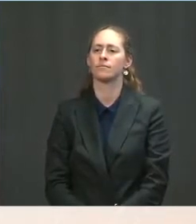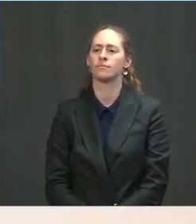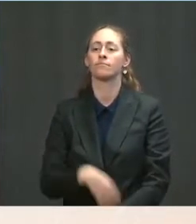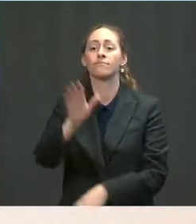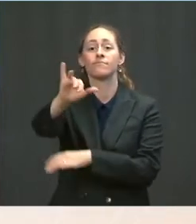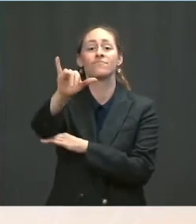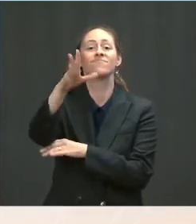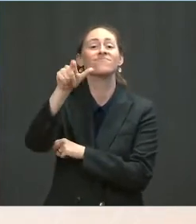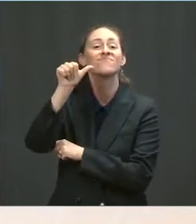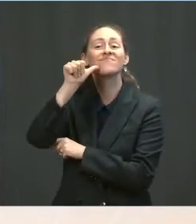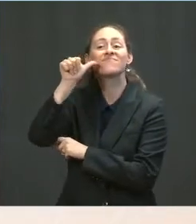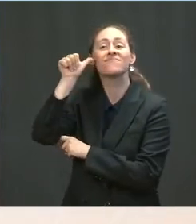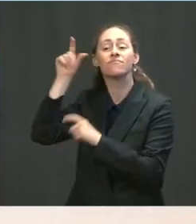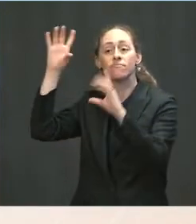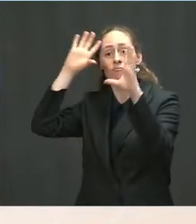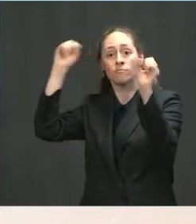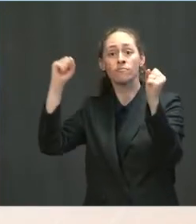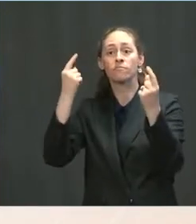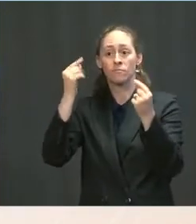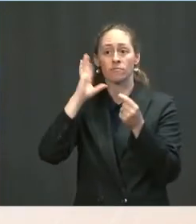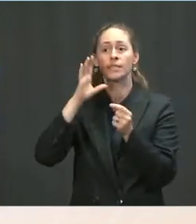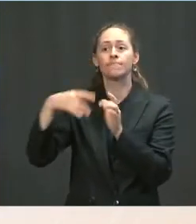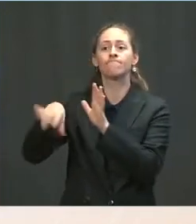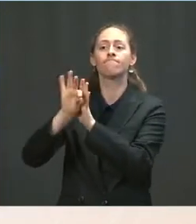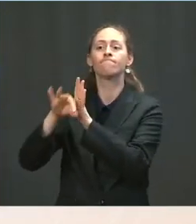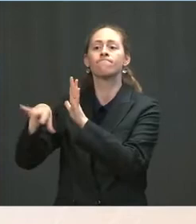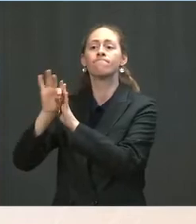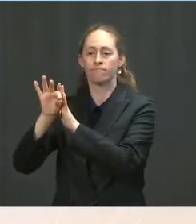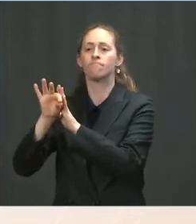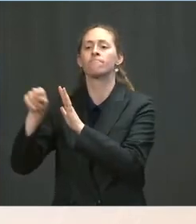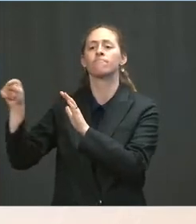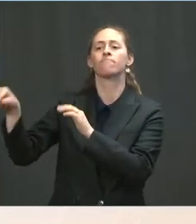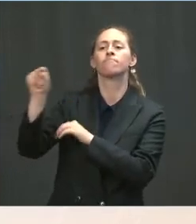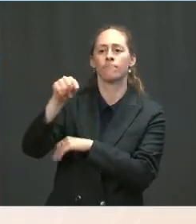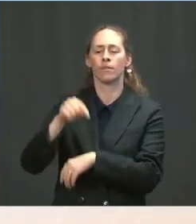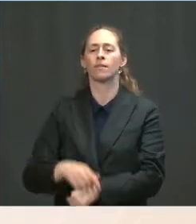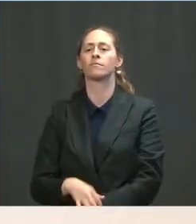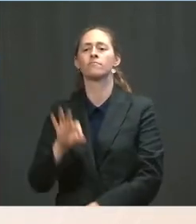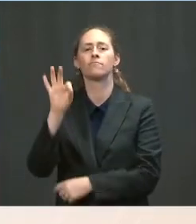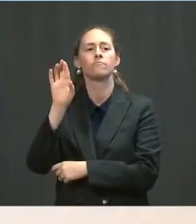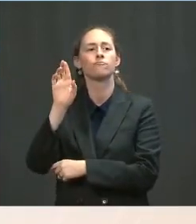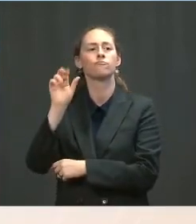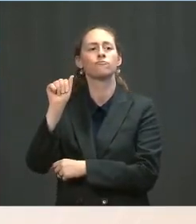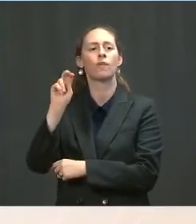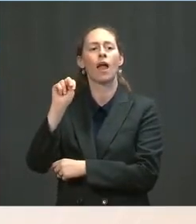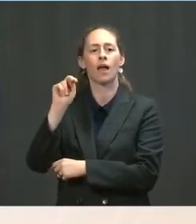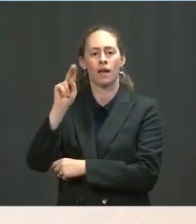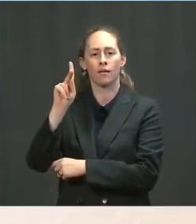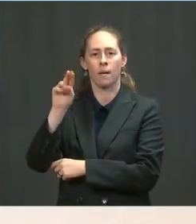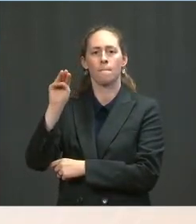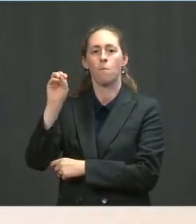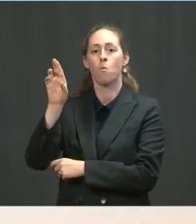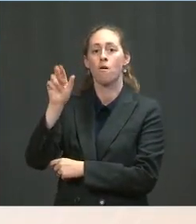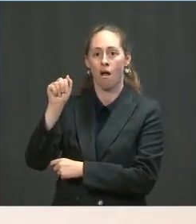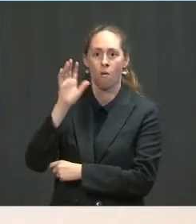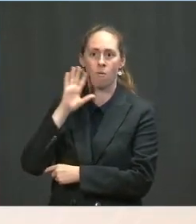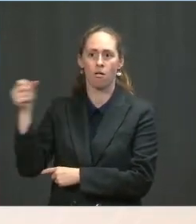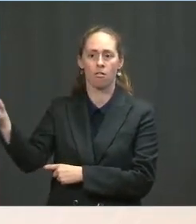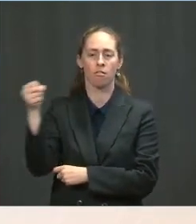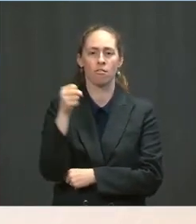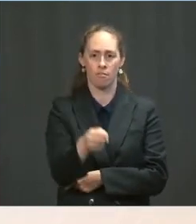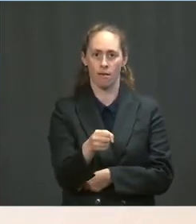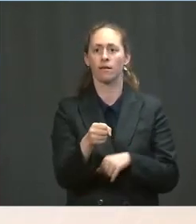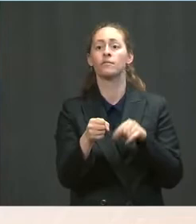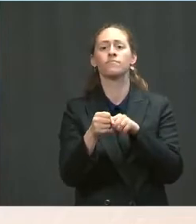is nominating Cuban American Frank Mora to be the next U.S. ambassador to the Organization of American States,